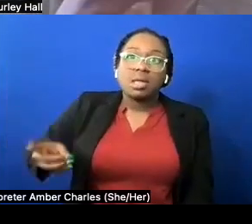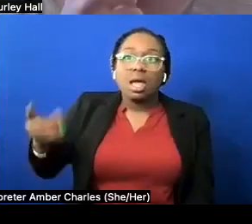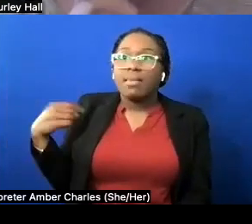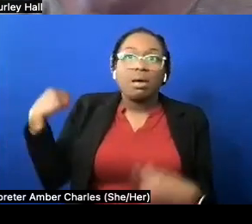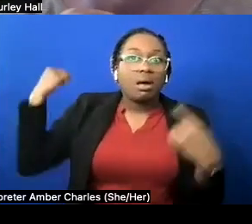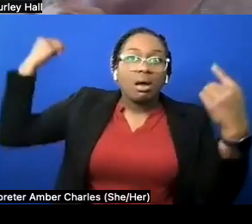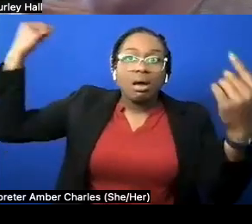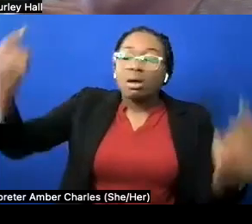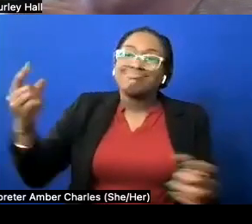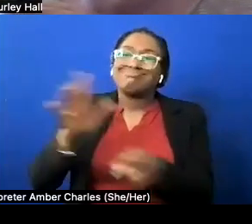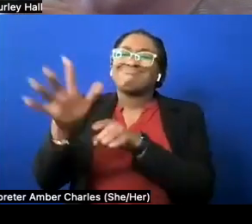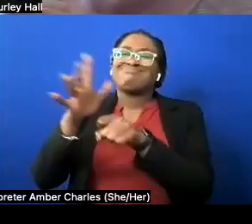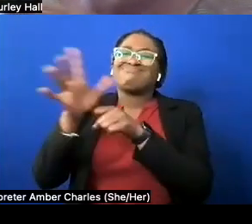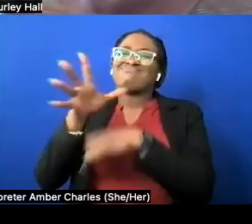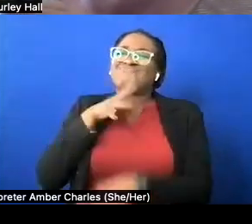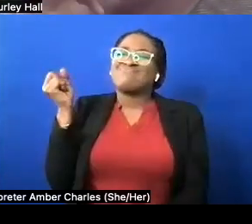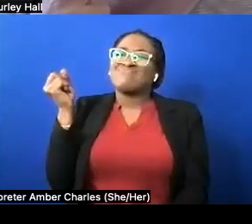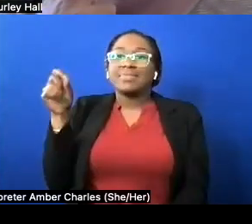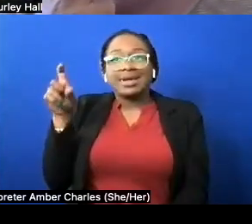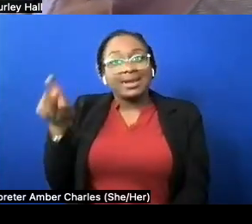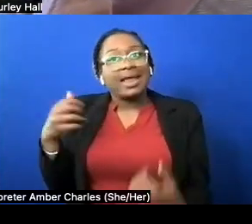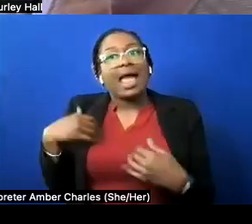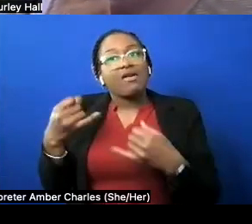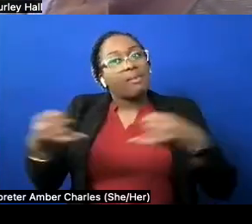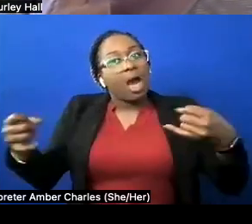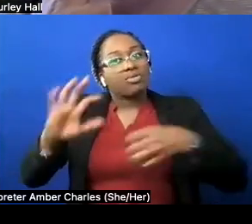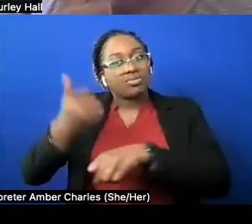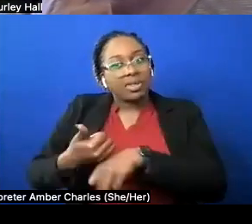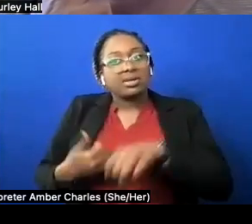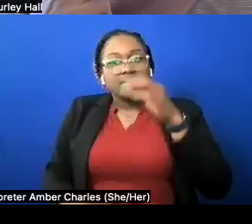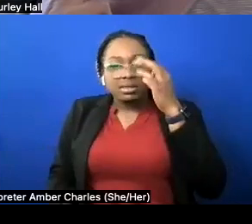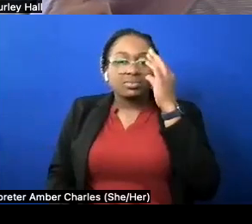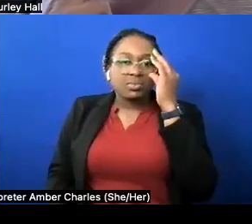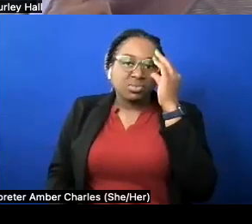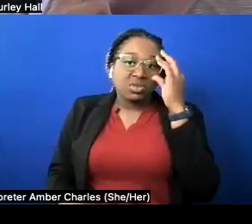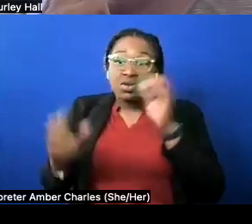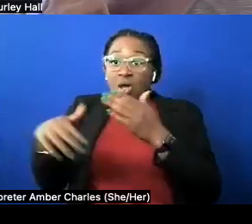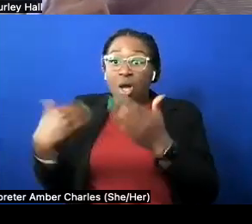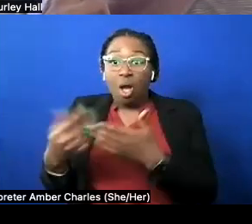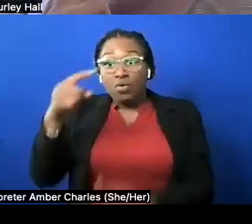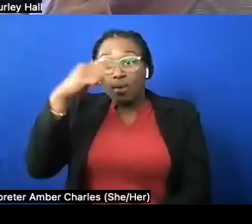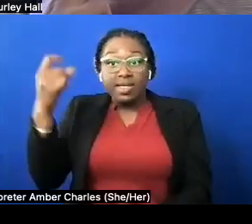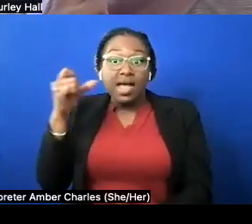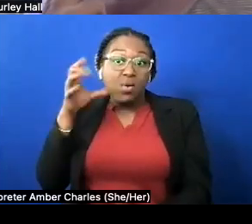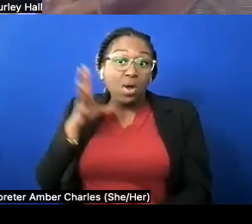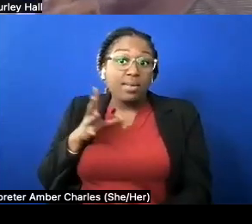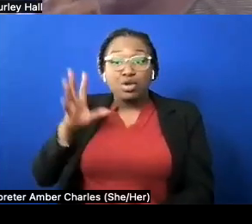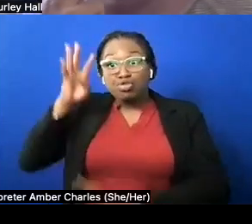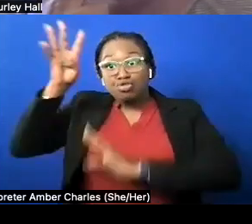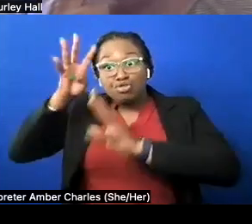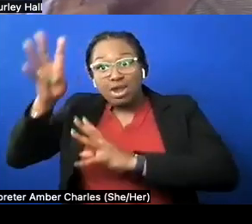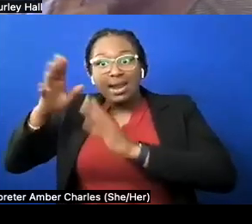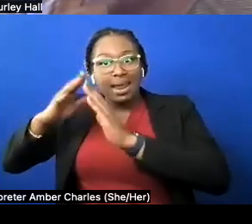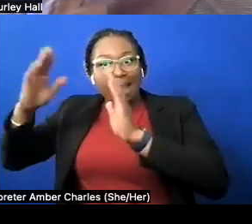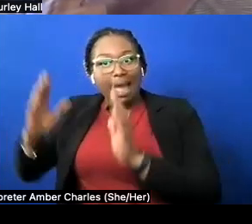is enough. And so we need to have those boundaries in place. And, you know, to all of the Black women out there who are creating something, who are creating houses of their